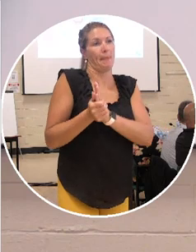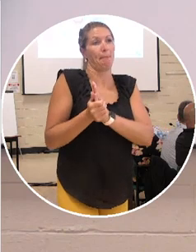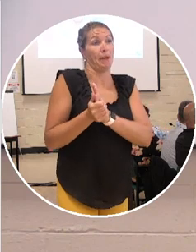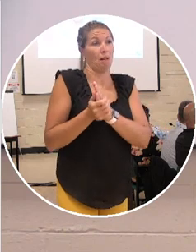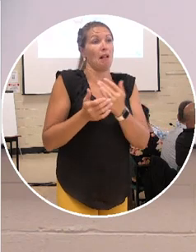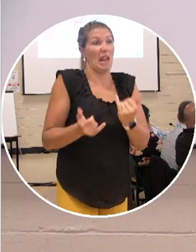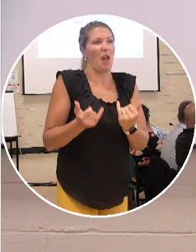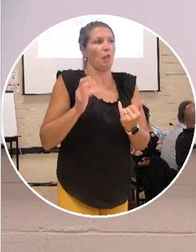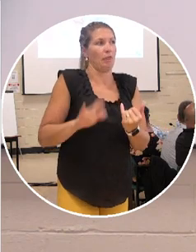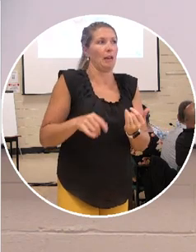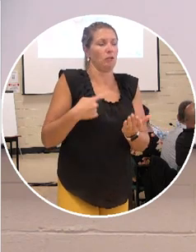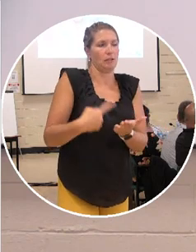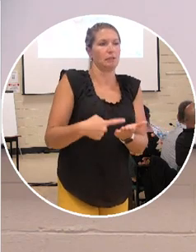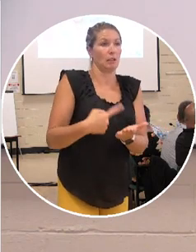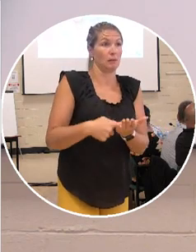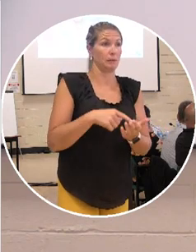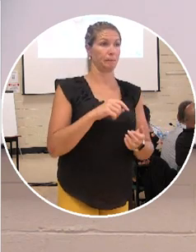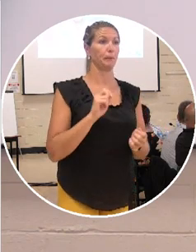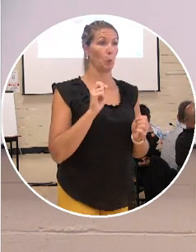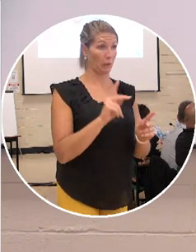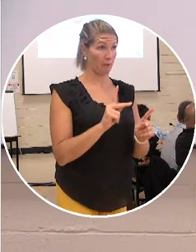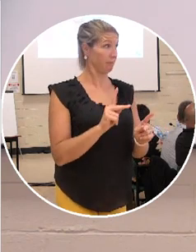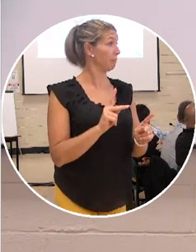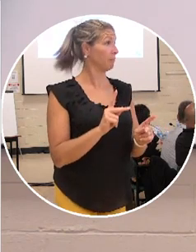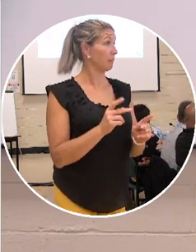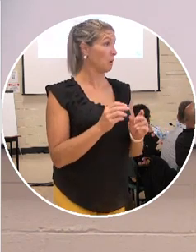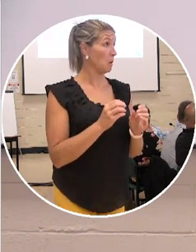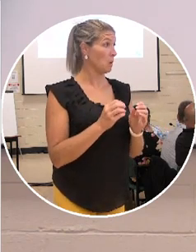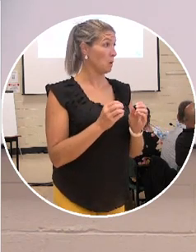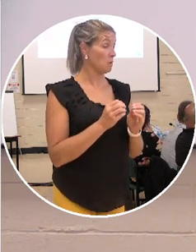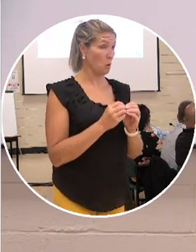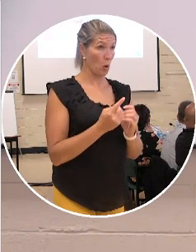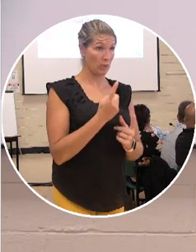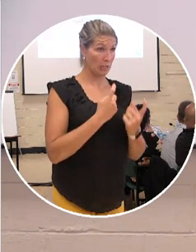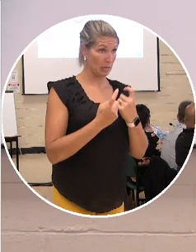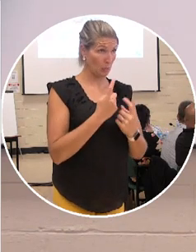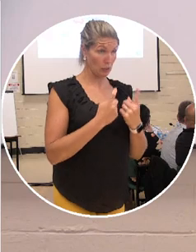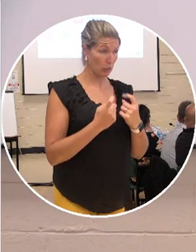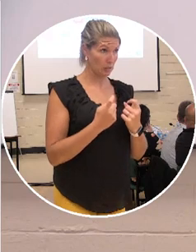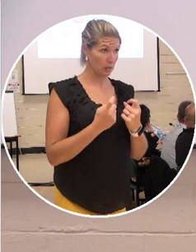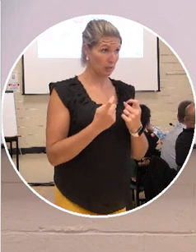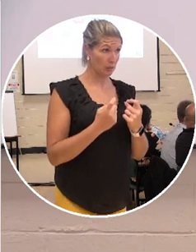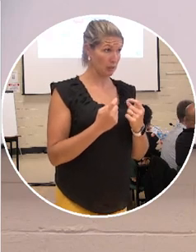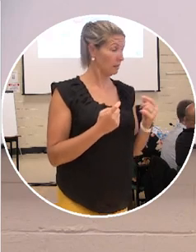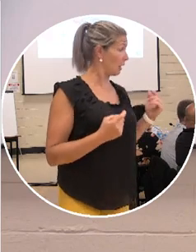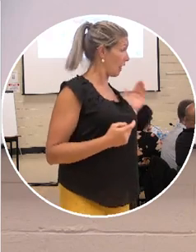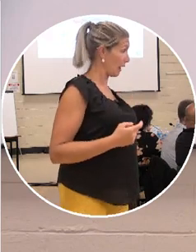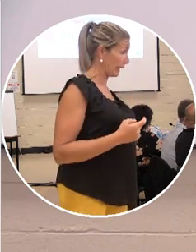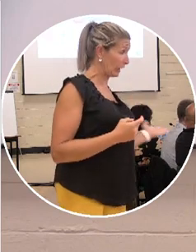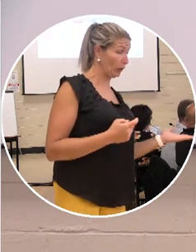amended motion. Okay, any questions or discussion on this side of the